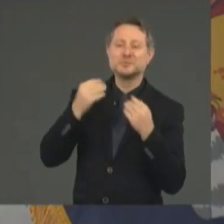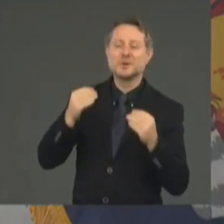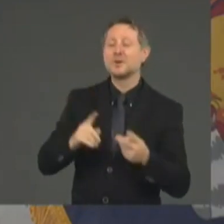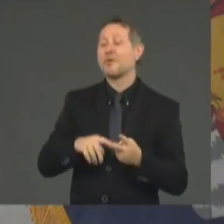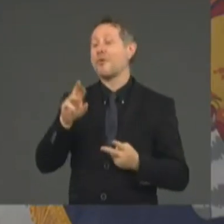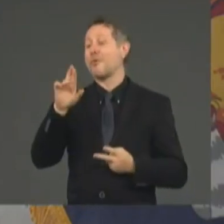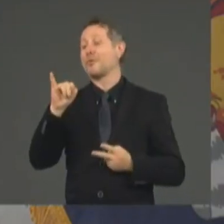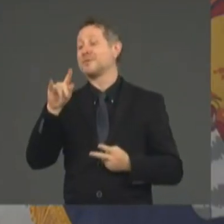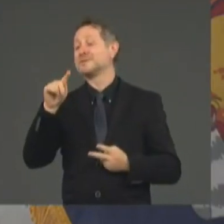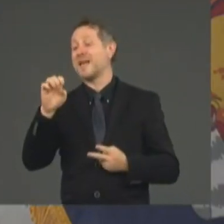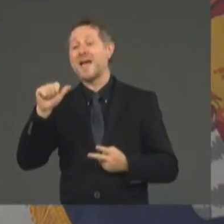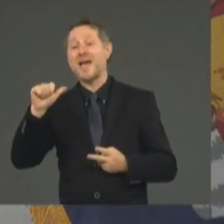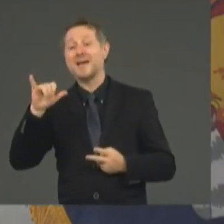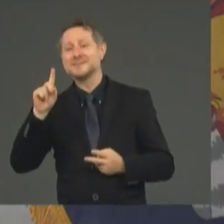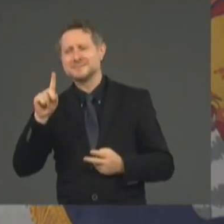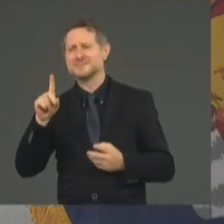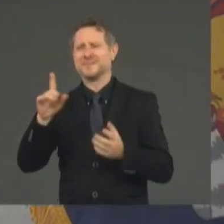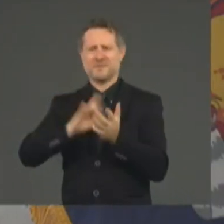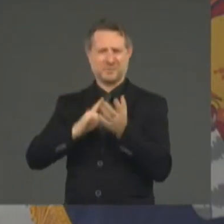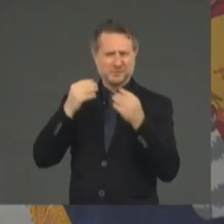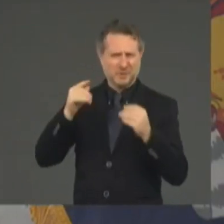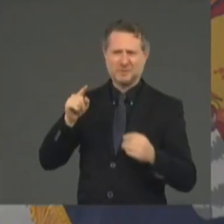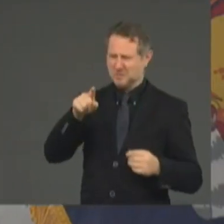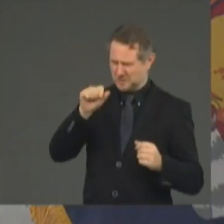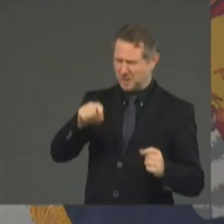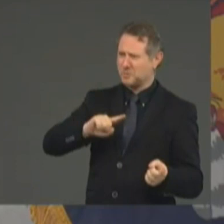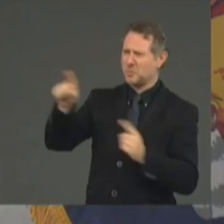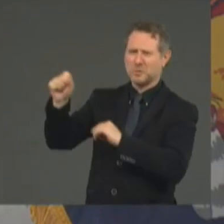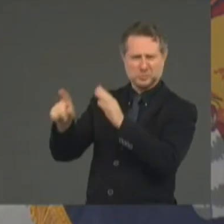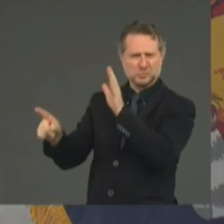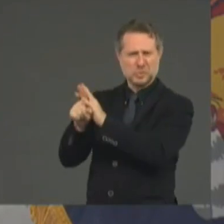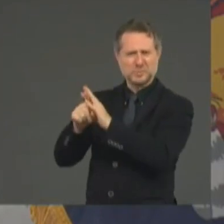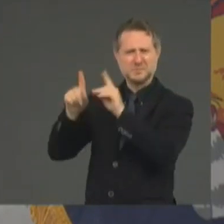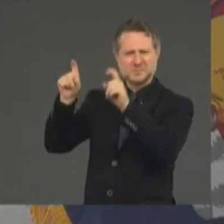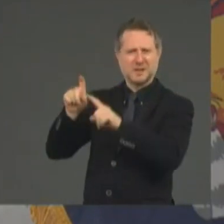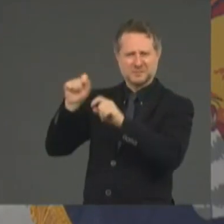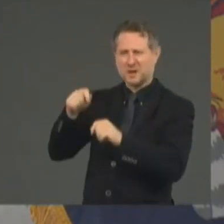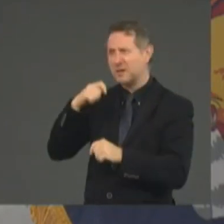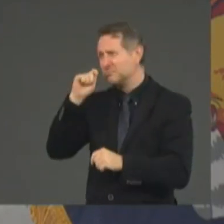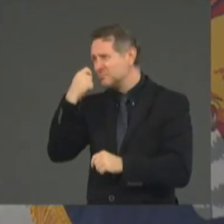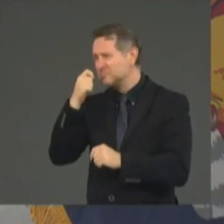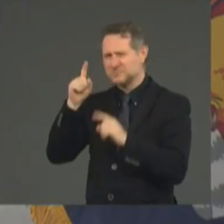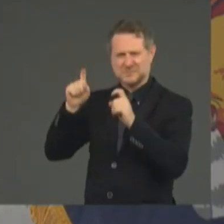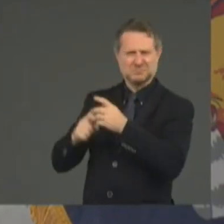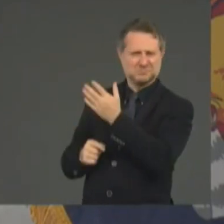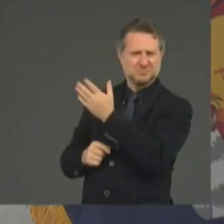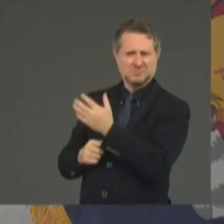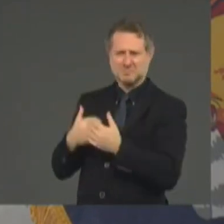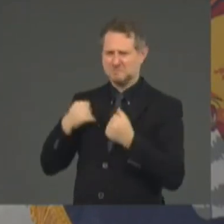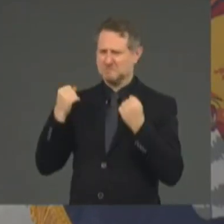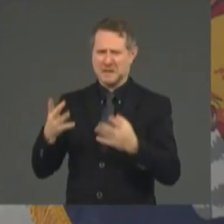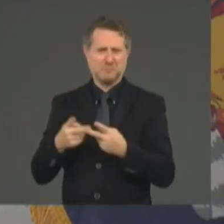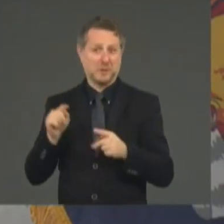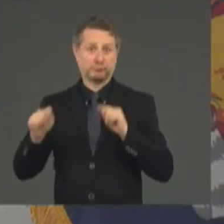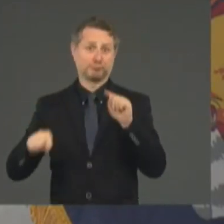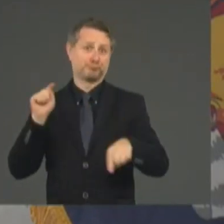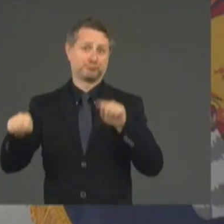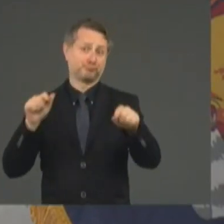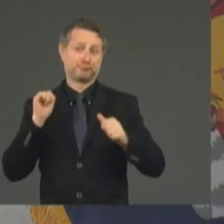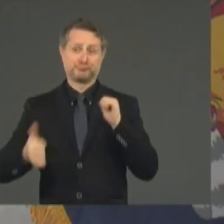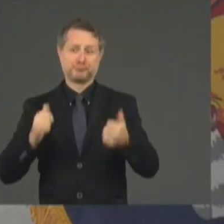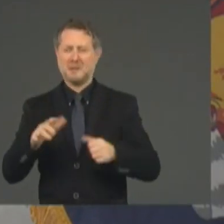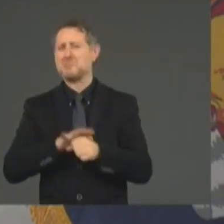a lot of places that you can now get a test. And we have many places that are underutilized,